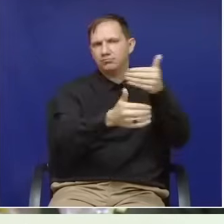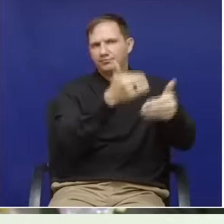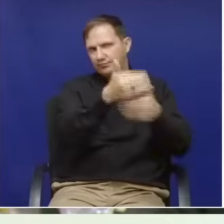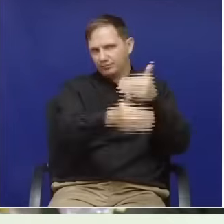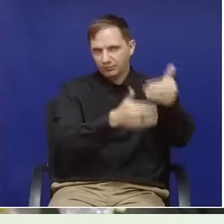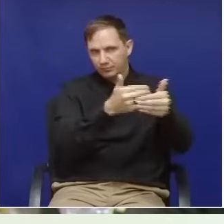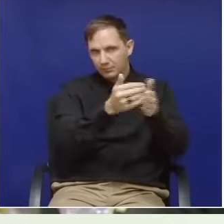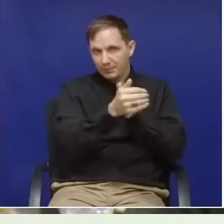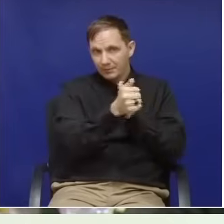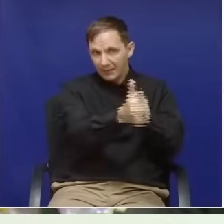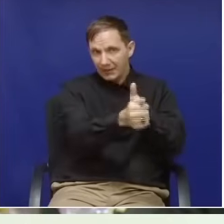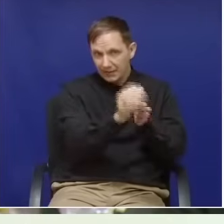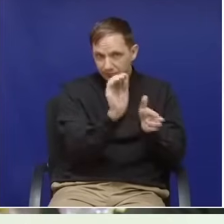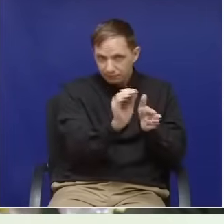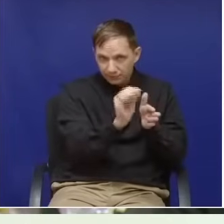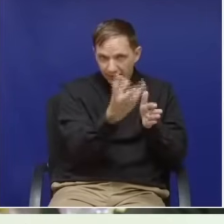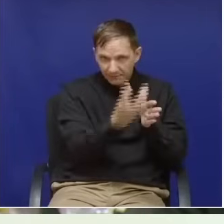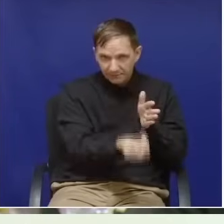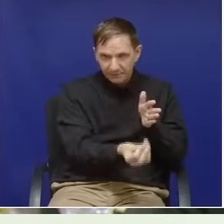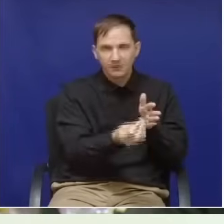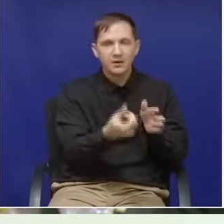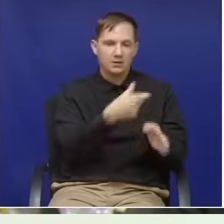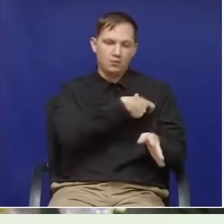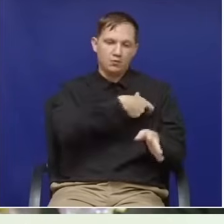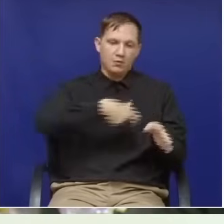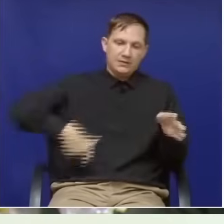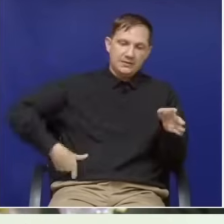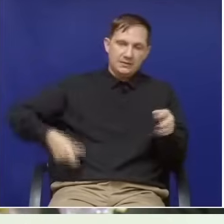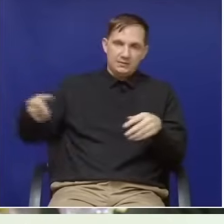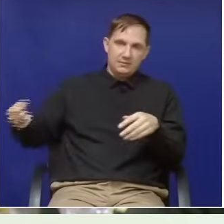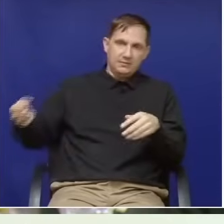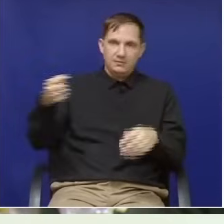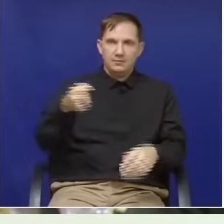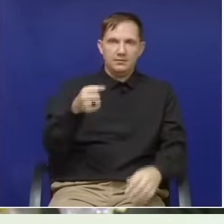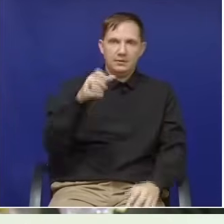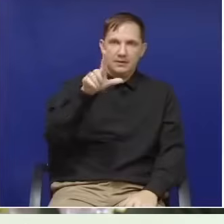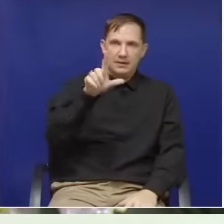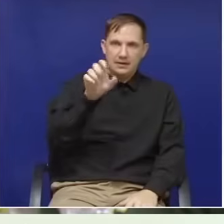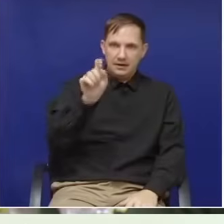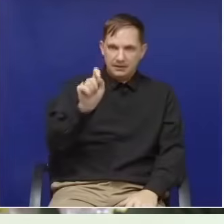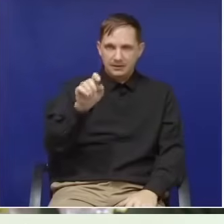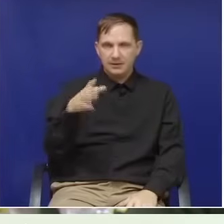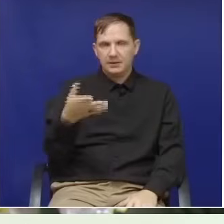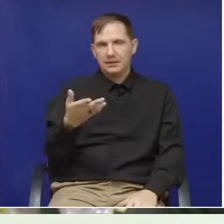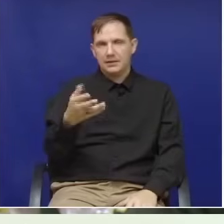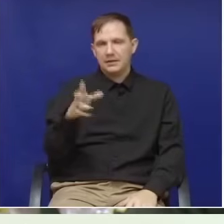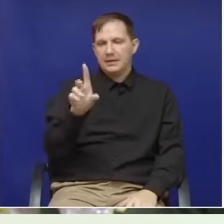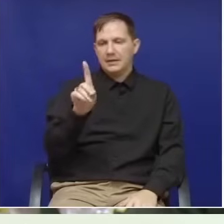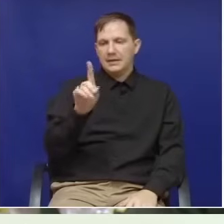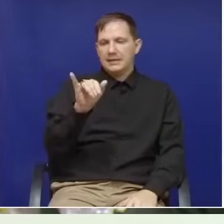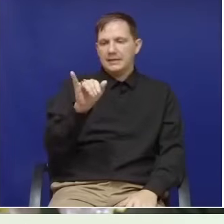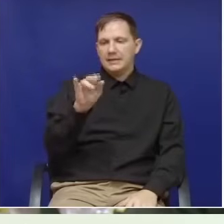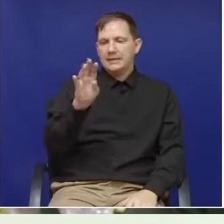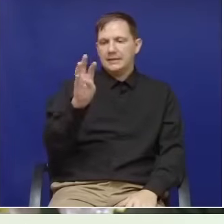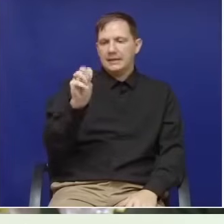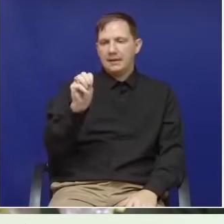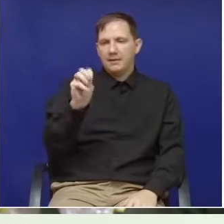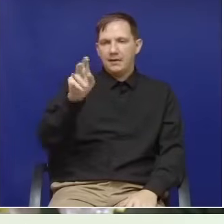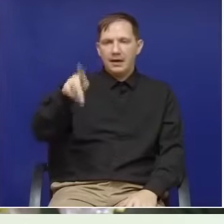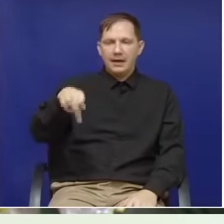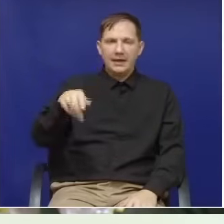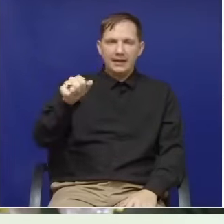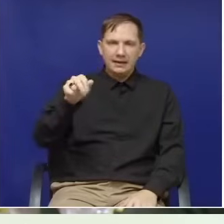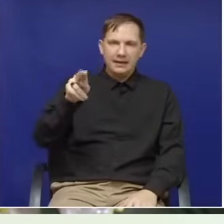stability, the President appointed Lieutenant General Dimpani as the acting